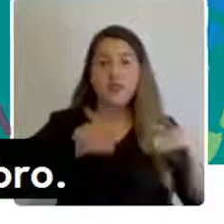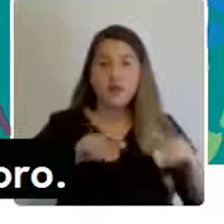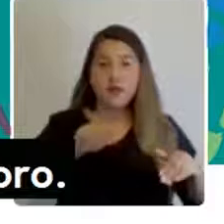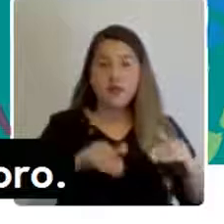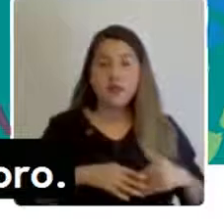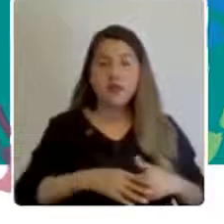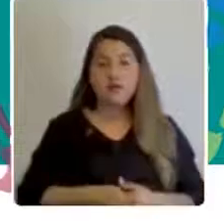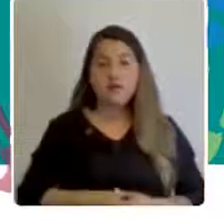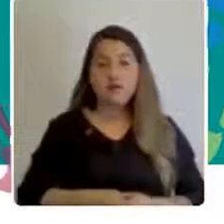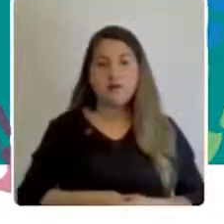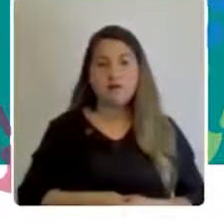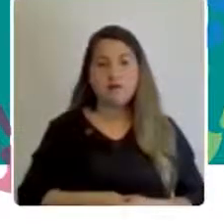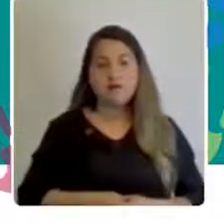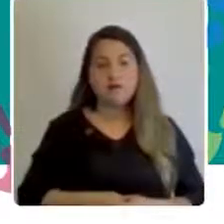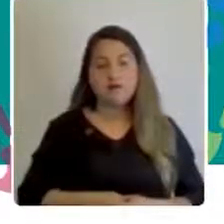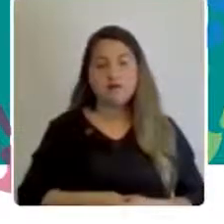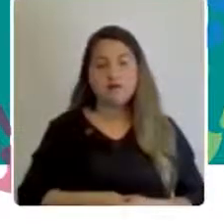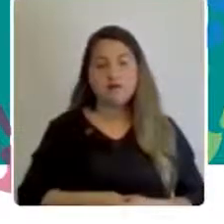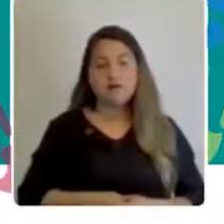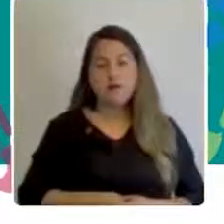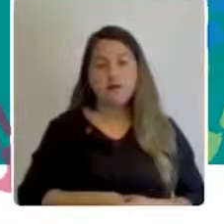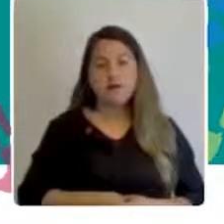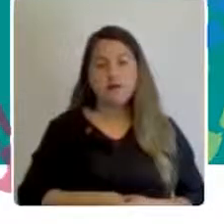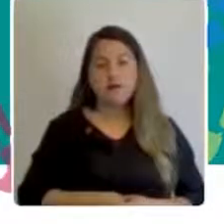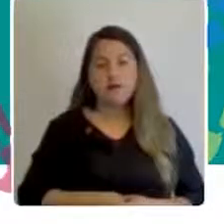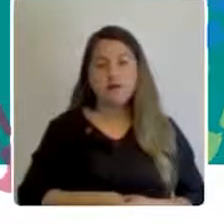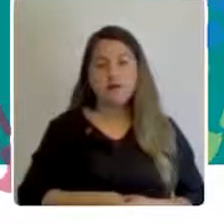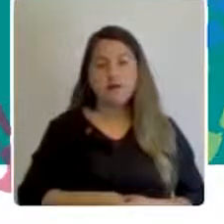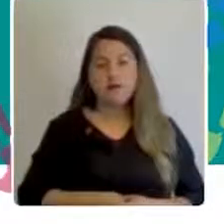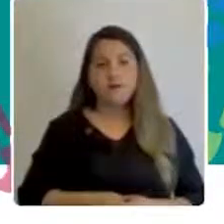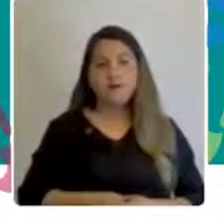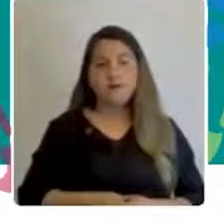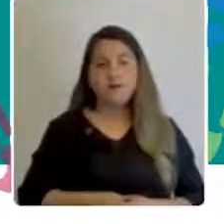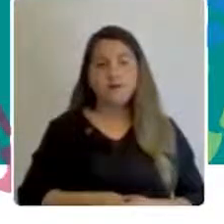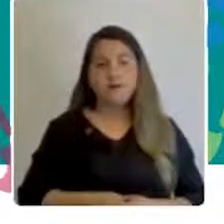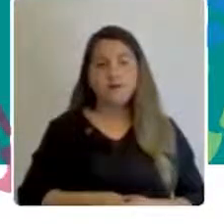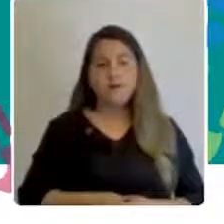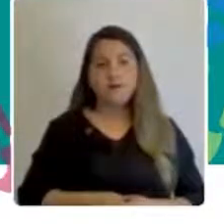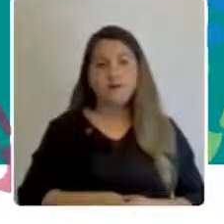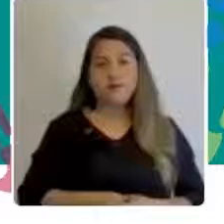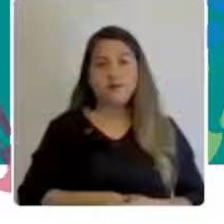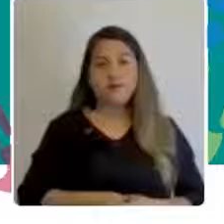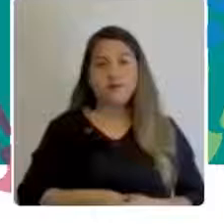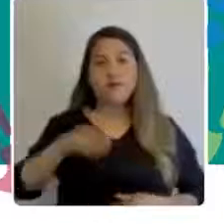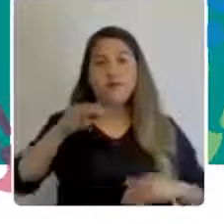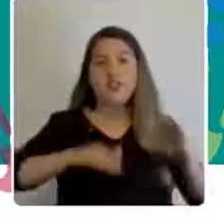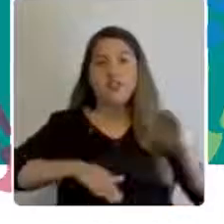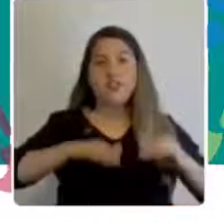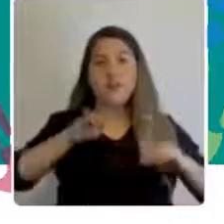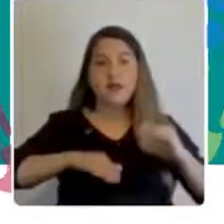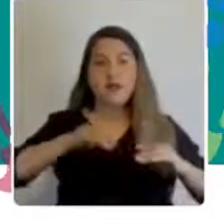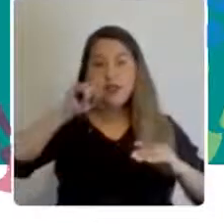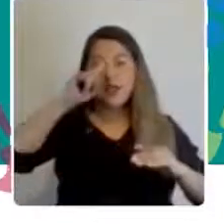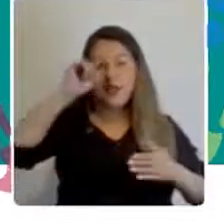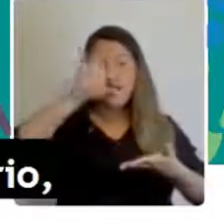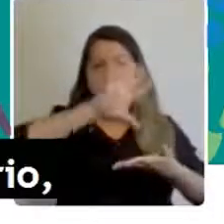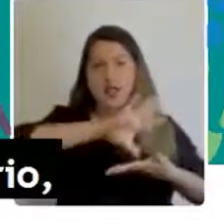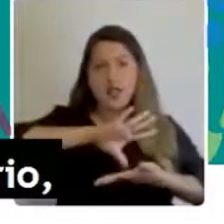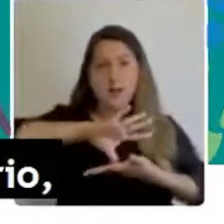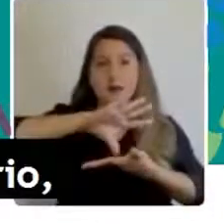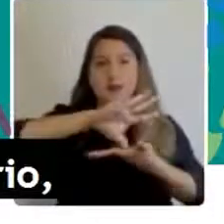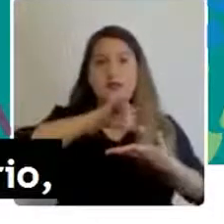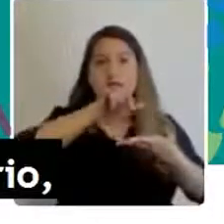member state. So this is fixed, no way to change it right now.